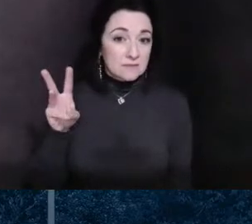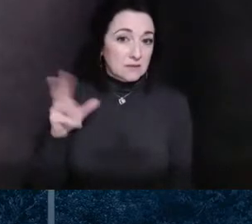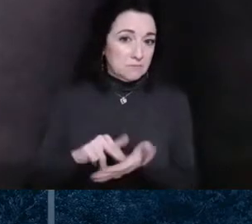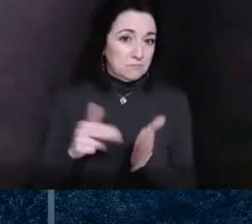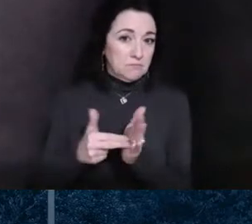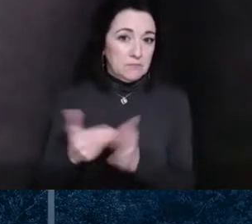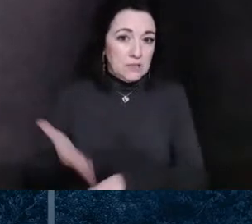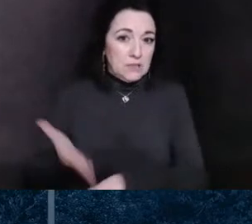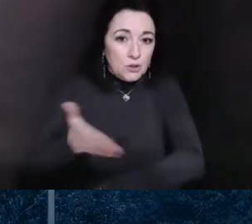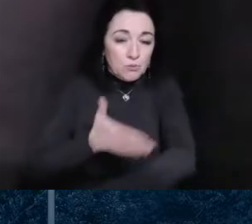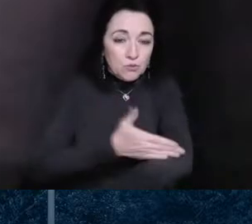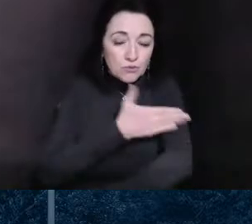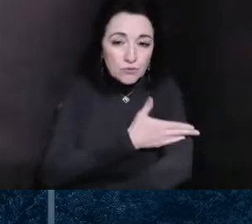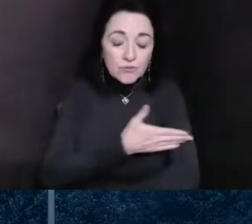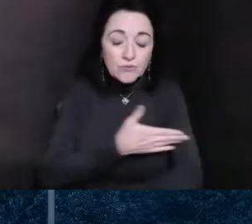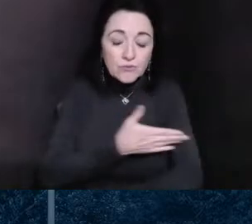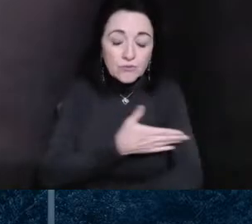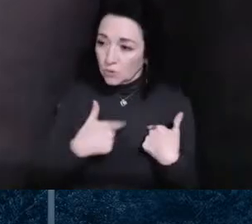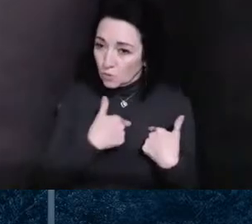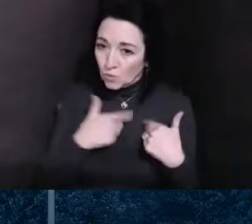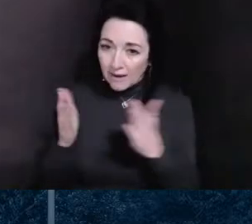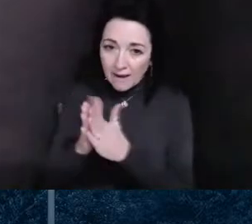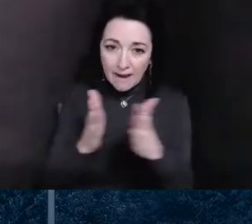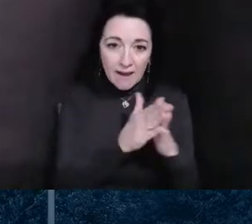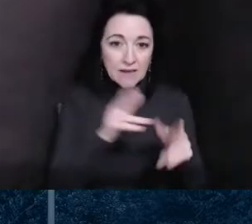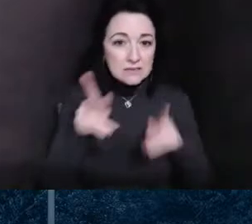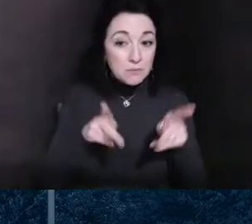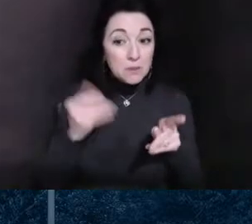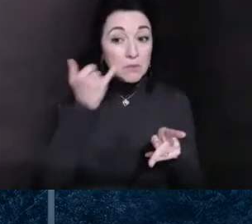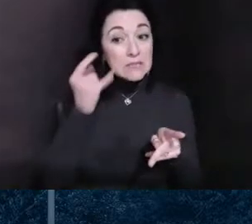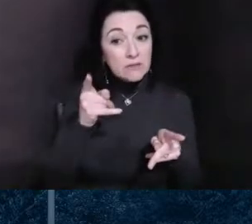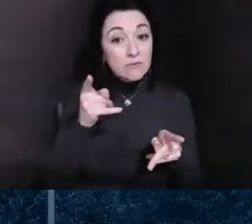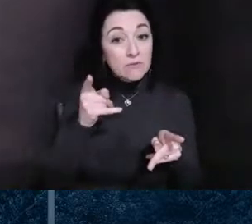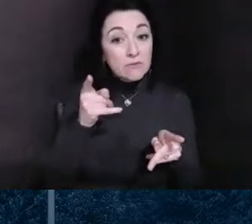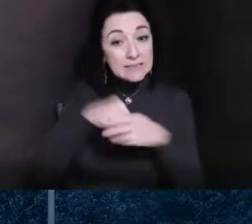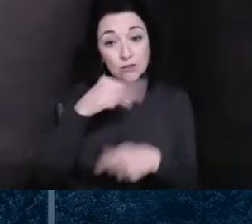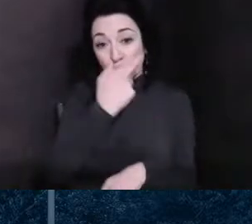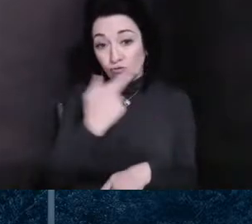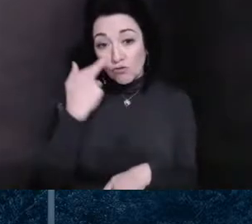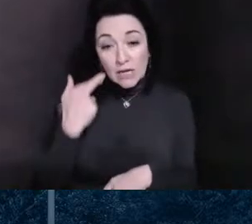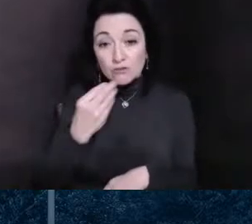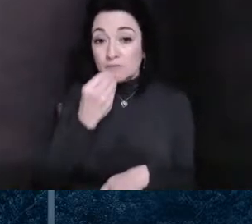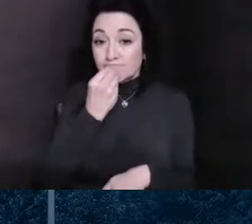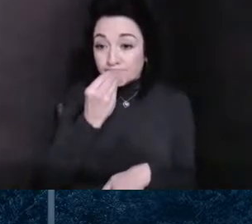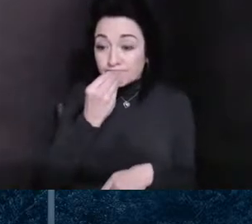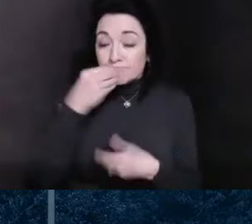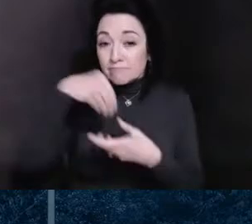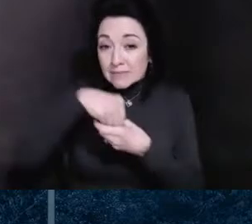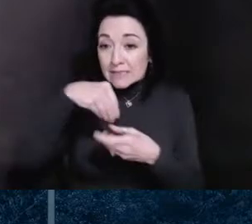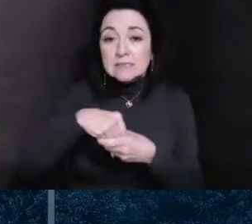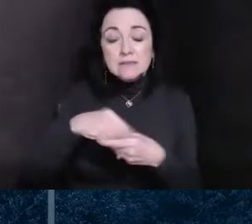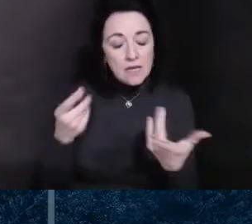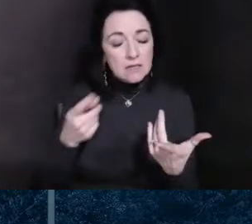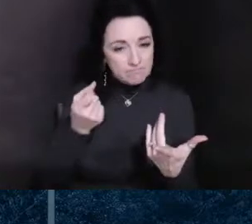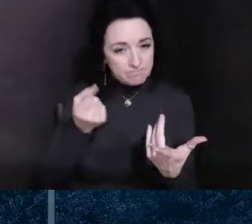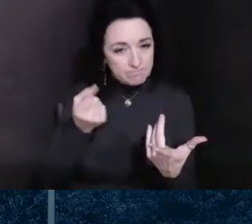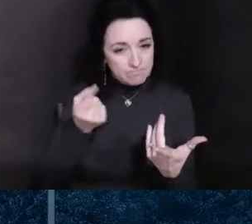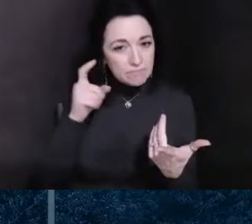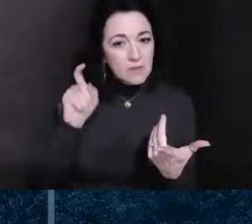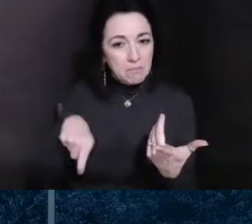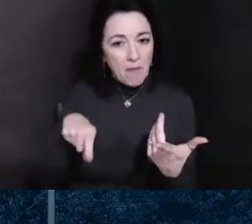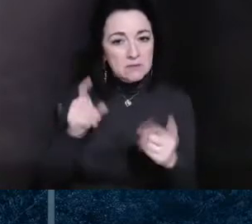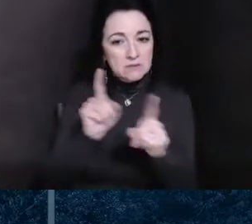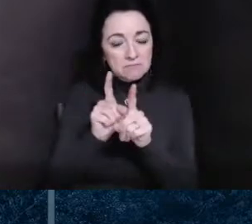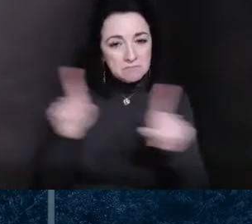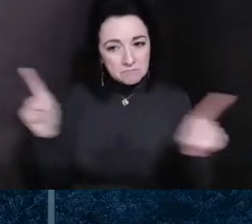follow the rules for indoor dining and gatherings. We're in the winter season where people are indoor more than they're not. We've got